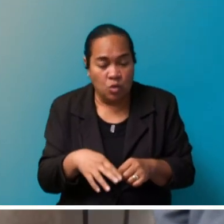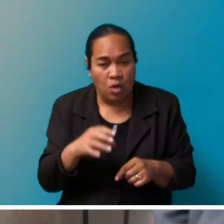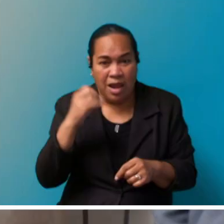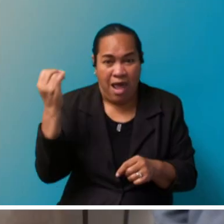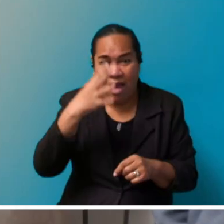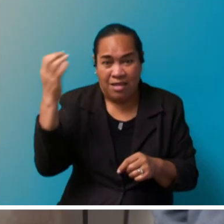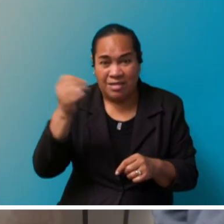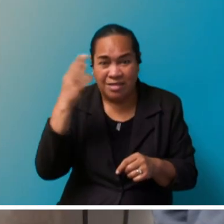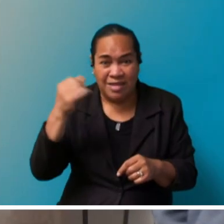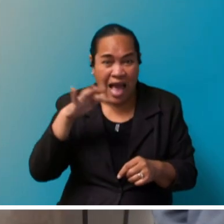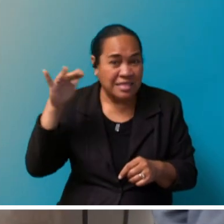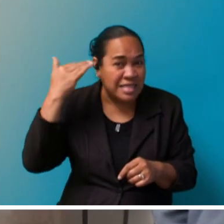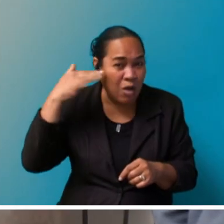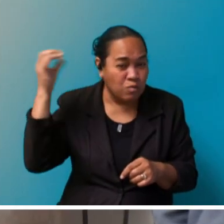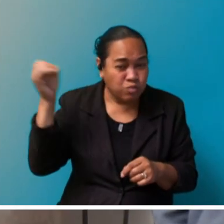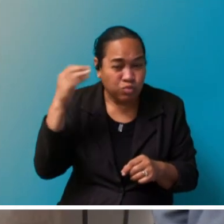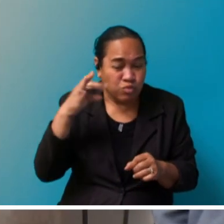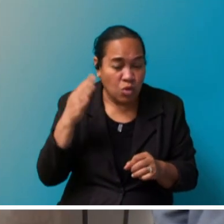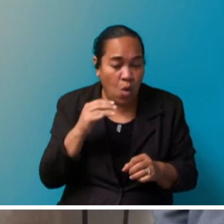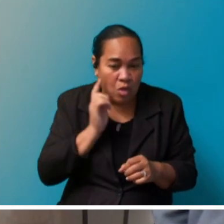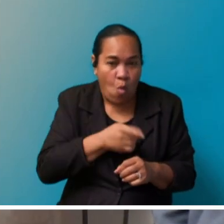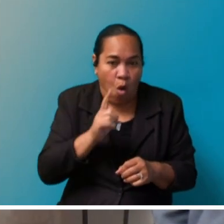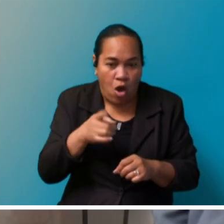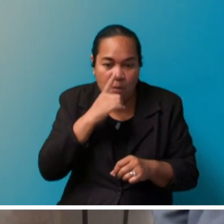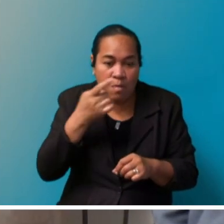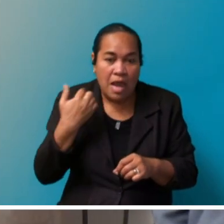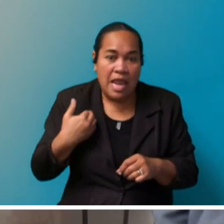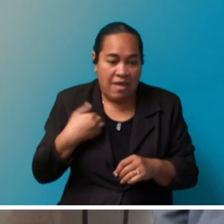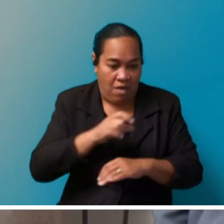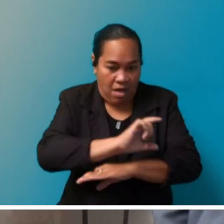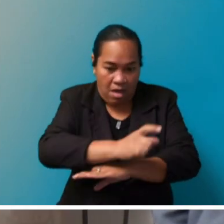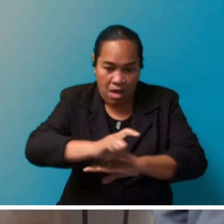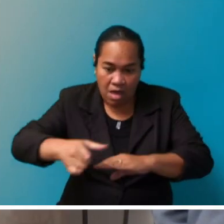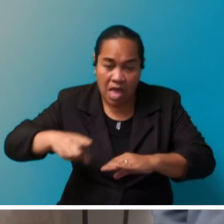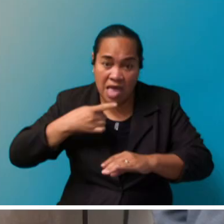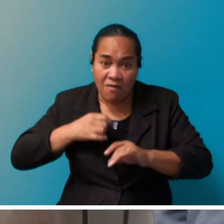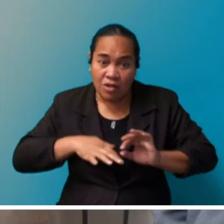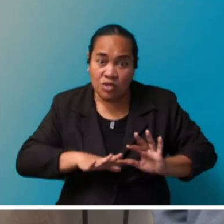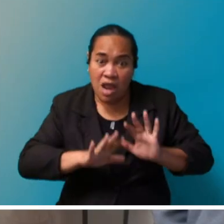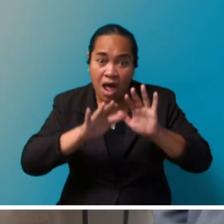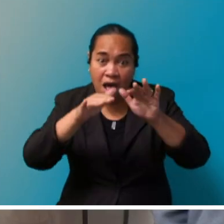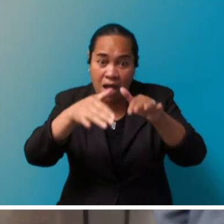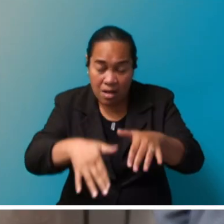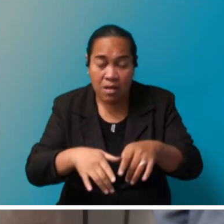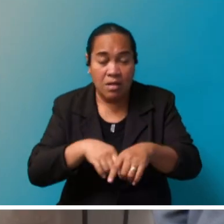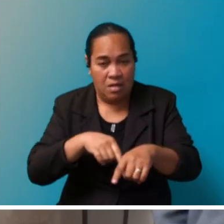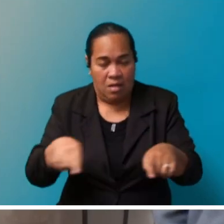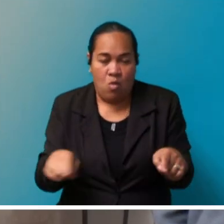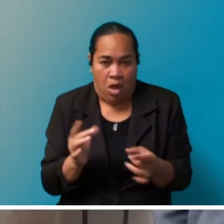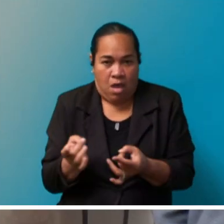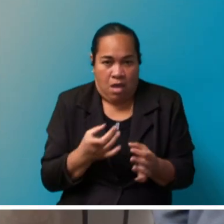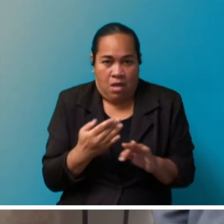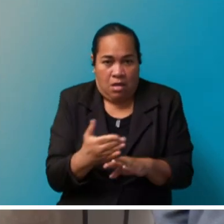early notice to our coastal communities in the event of a tsunami. And we thank the Japanese government for their continued